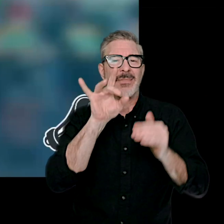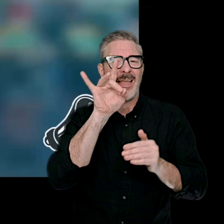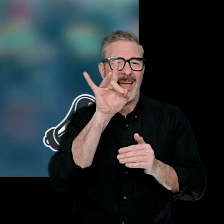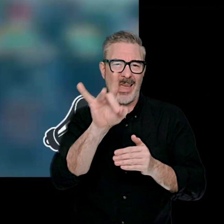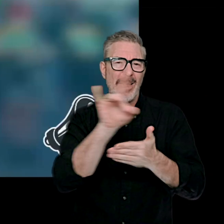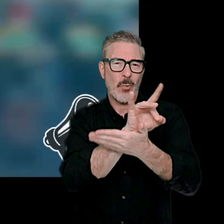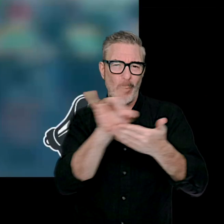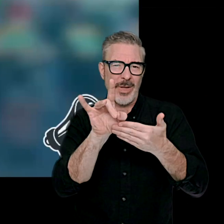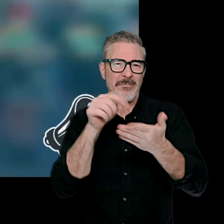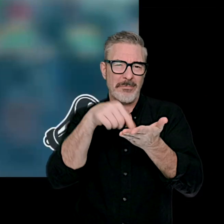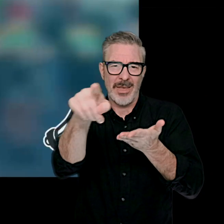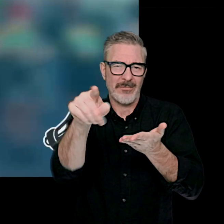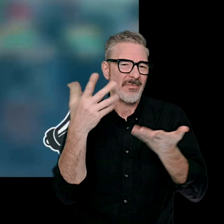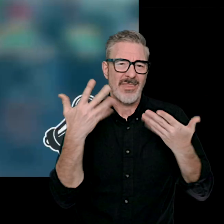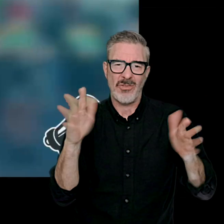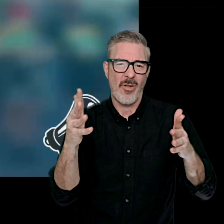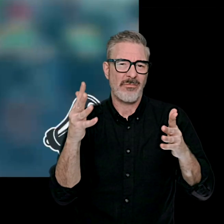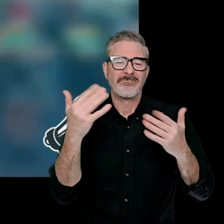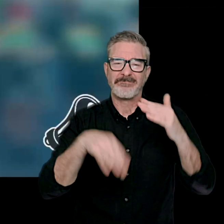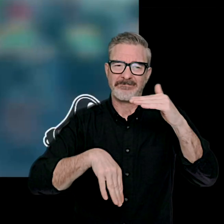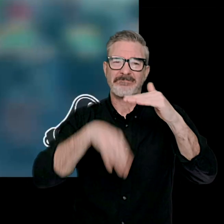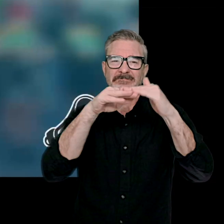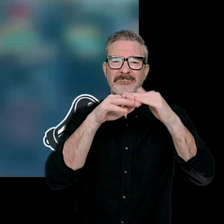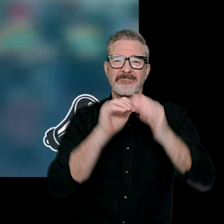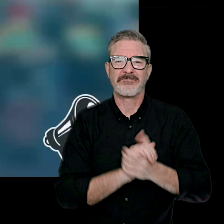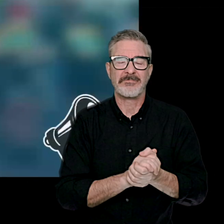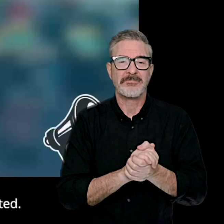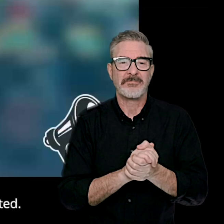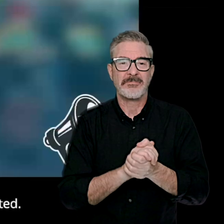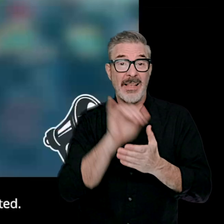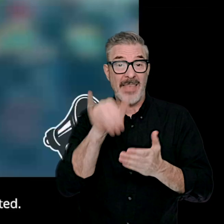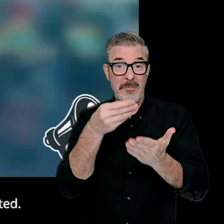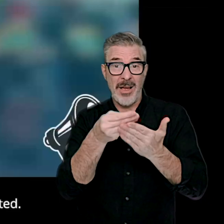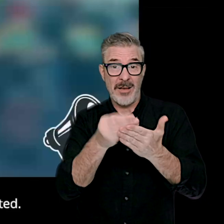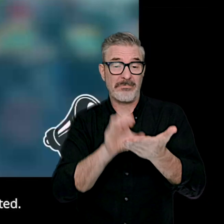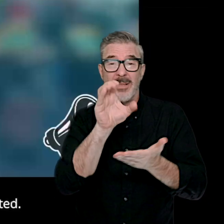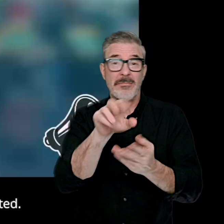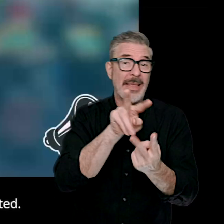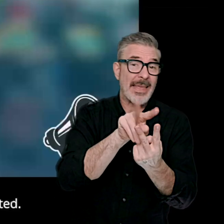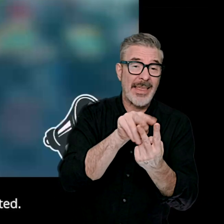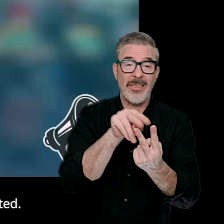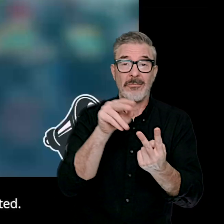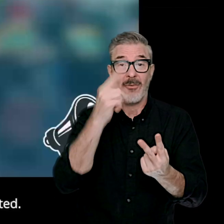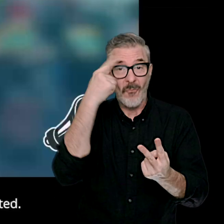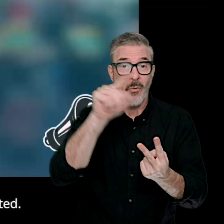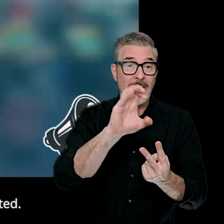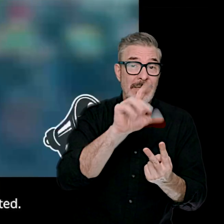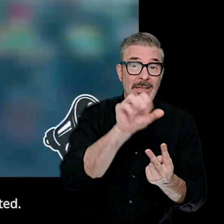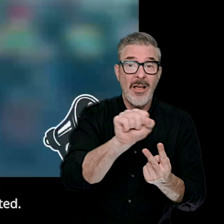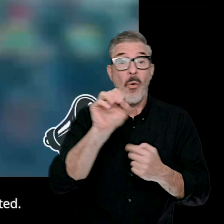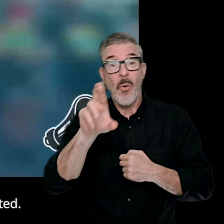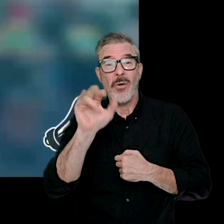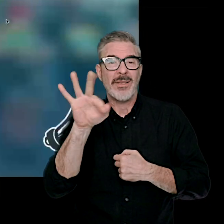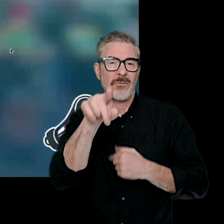still be only entitled to 8 weeks of CLOS if you were fired without just cause or